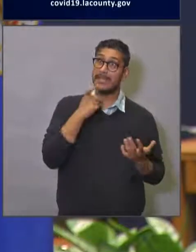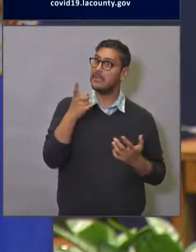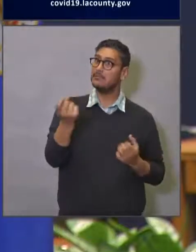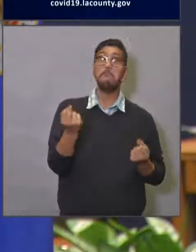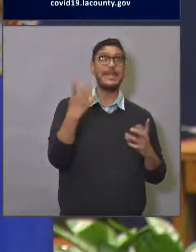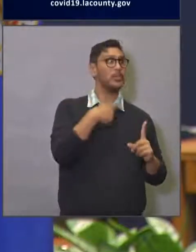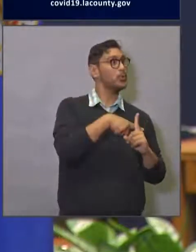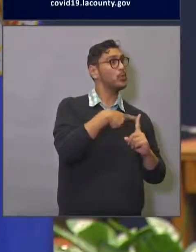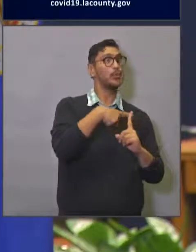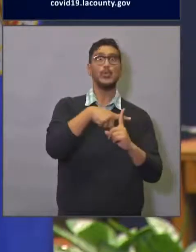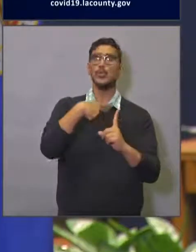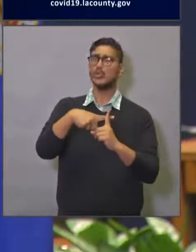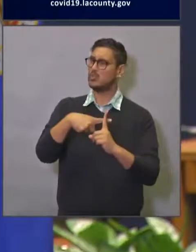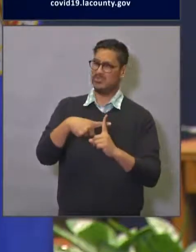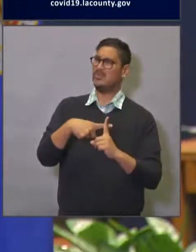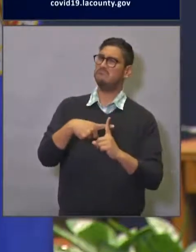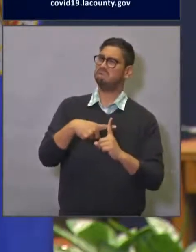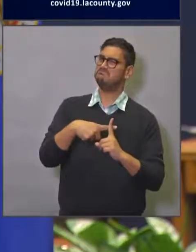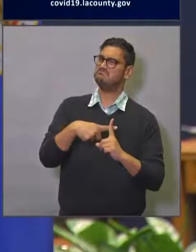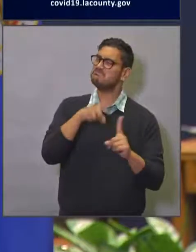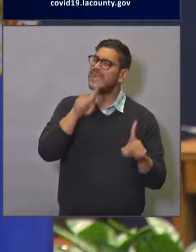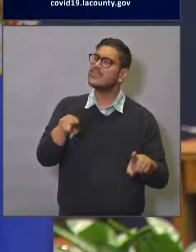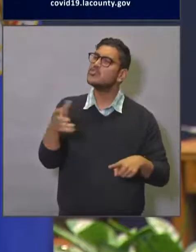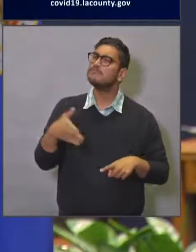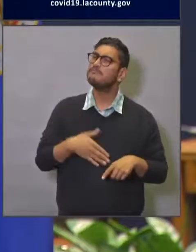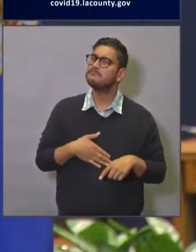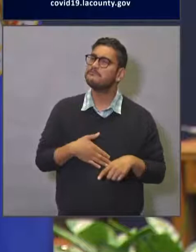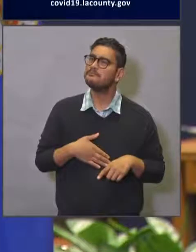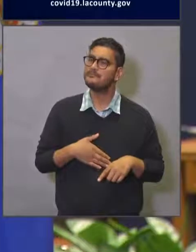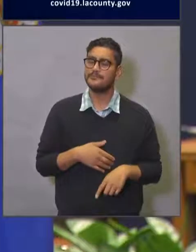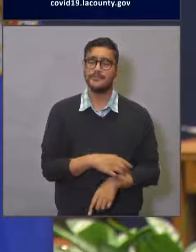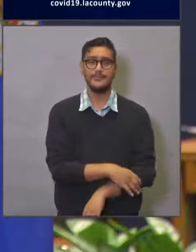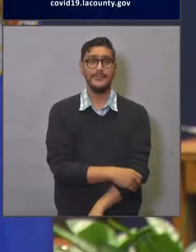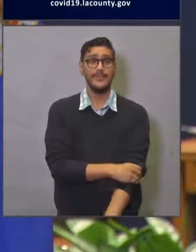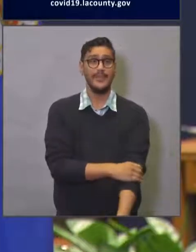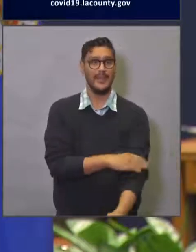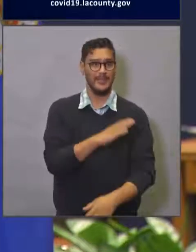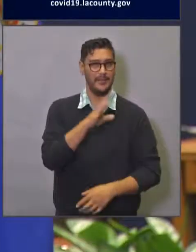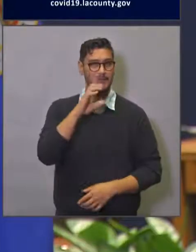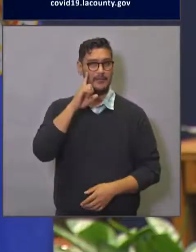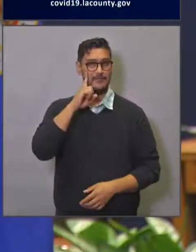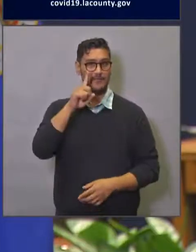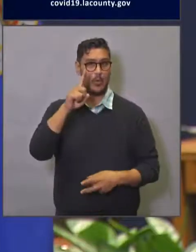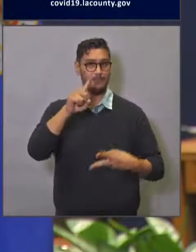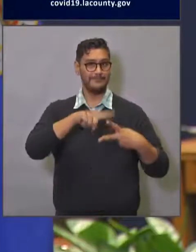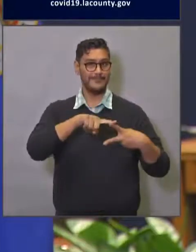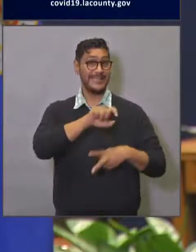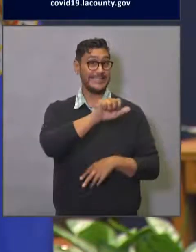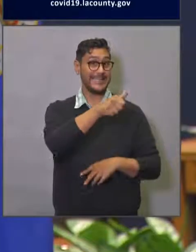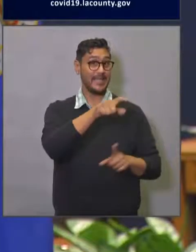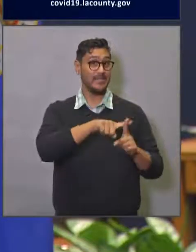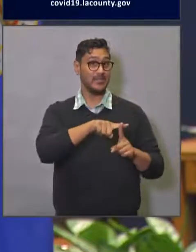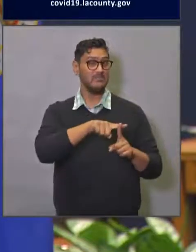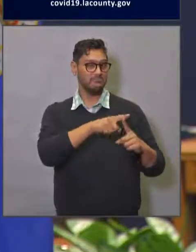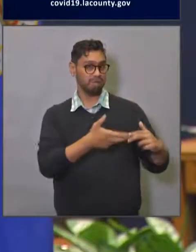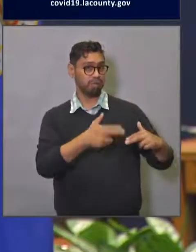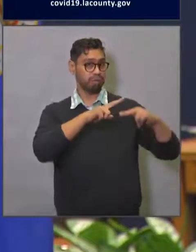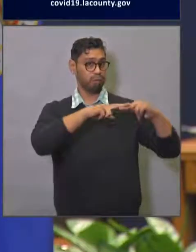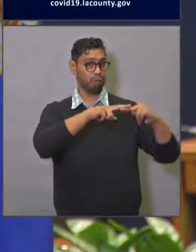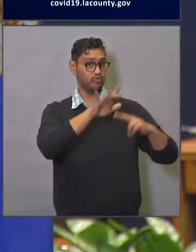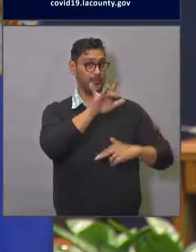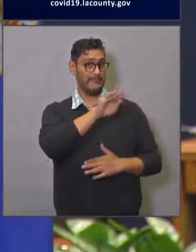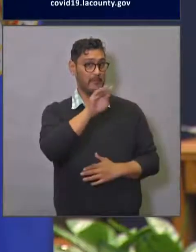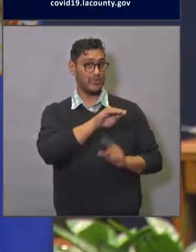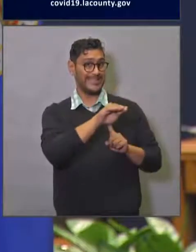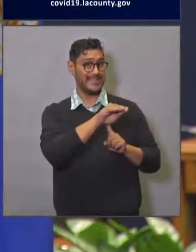reported. So I wonder if you could respond to that, please. Sure. I'm going to let Dr. Ferrer talk, but on the 10% to 25% for schools, they're working out